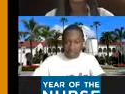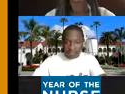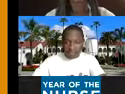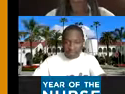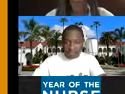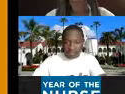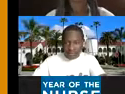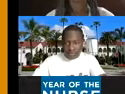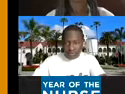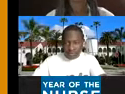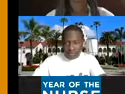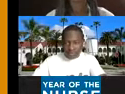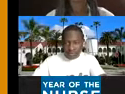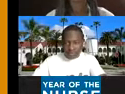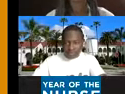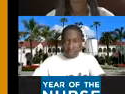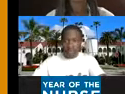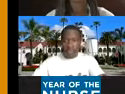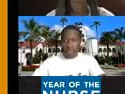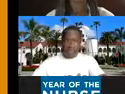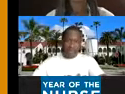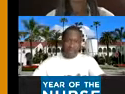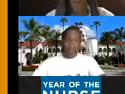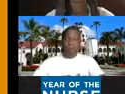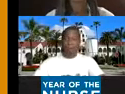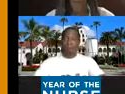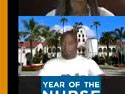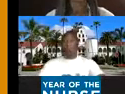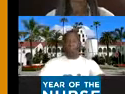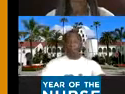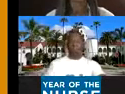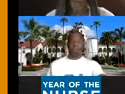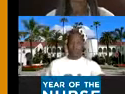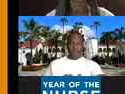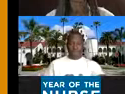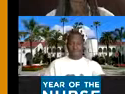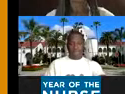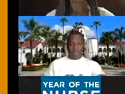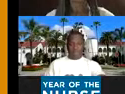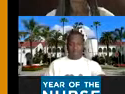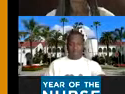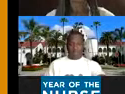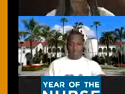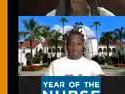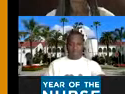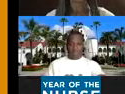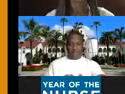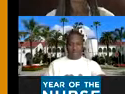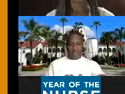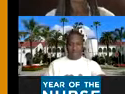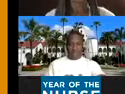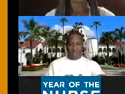today, is that a majority of them are, the foundation of them is a deficit